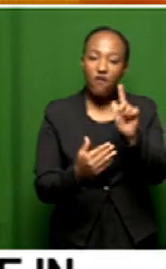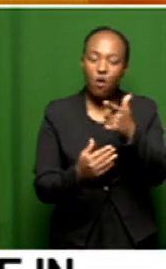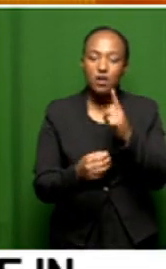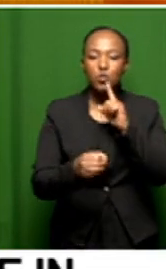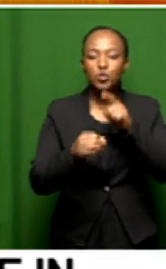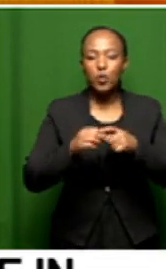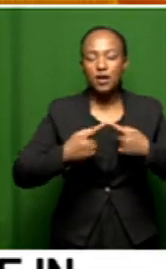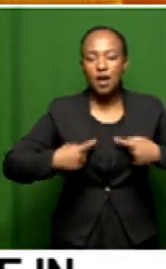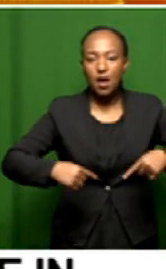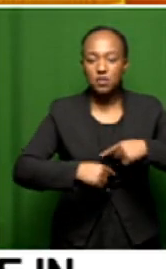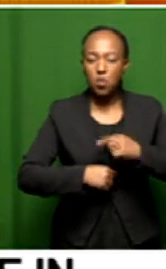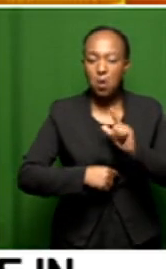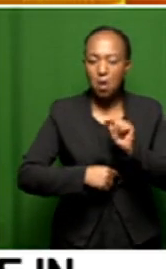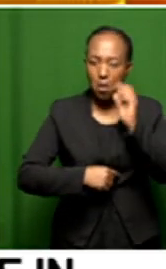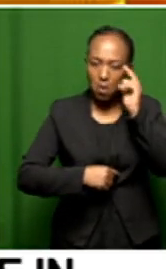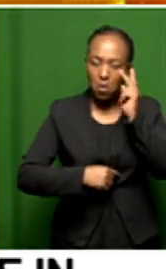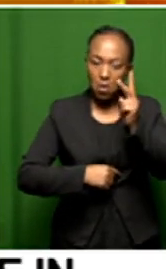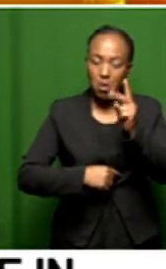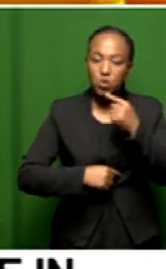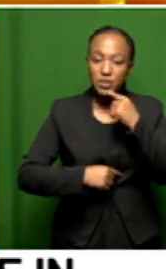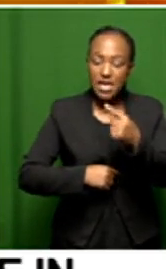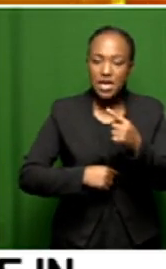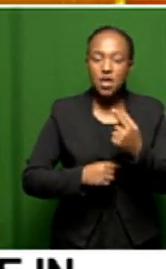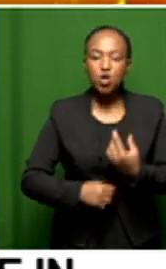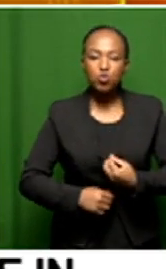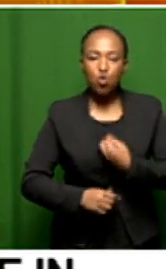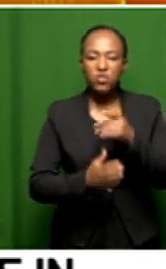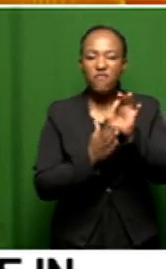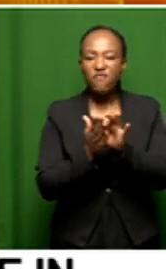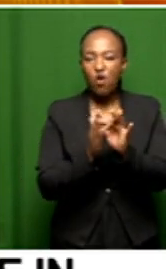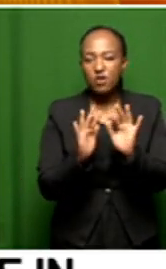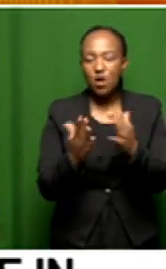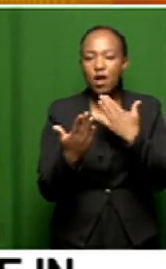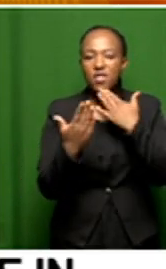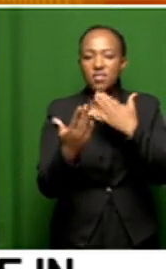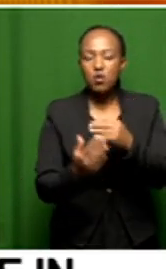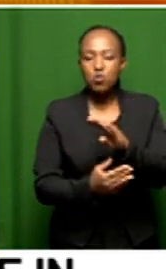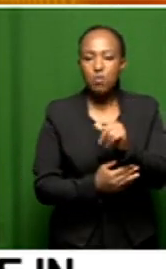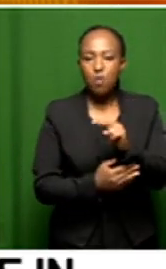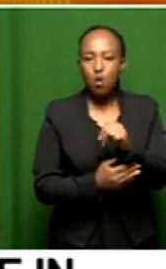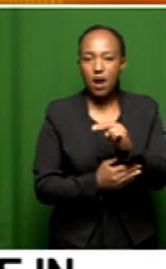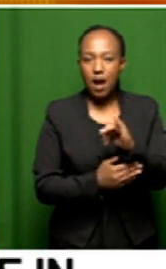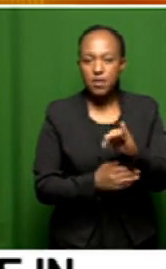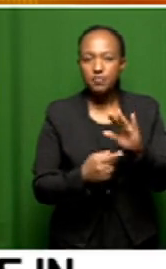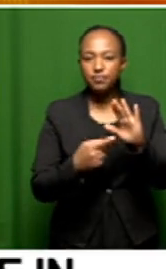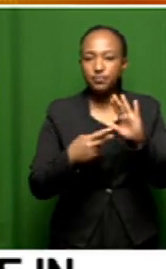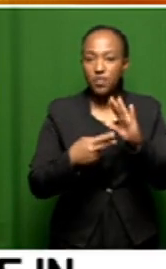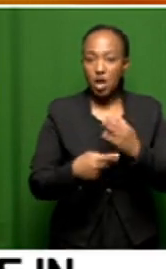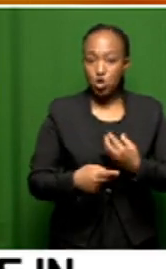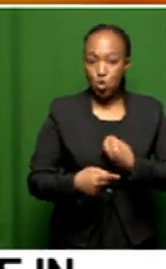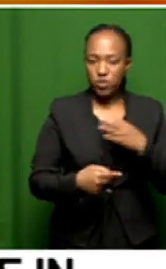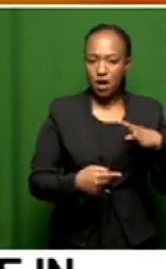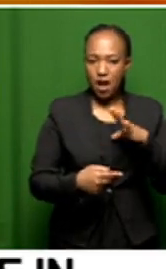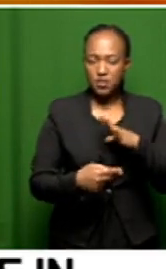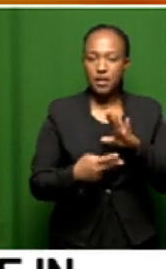to be interesting to see what the trends are with regard to the youth vote. But thanks so much, Bongani Mahlangu from the South African Youth Council, and